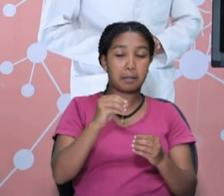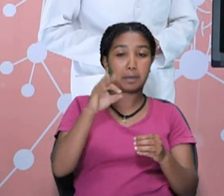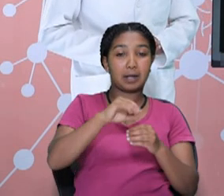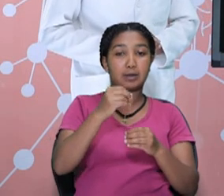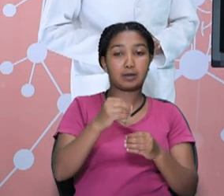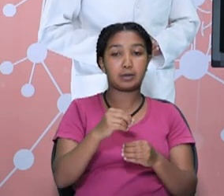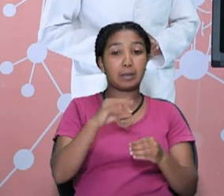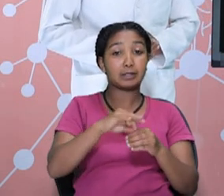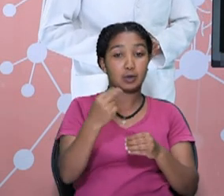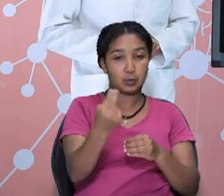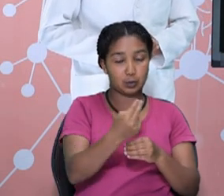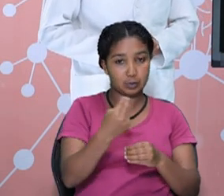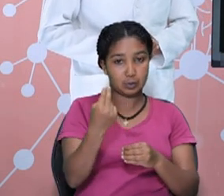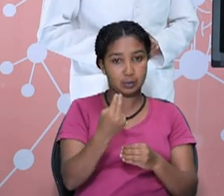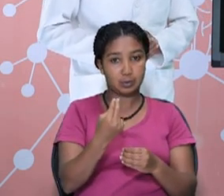also used,